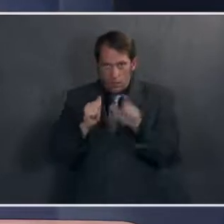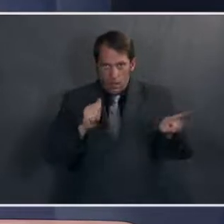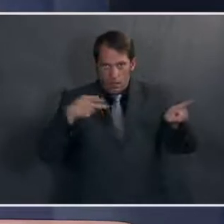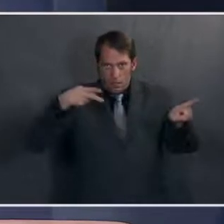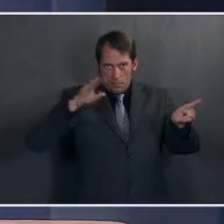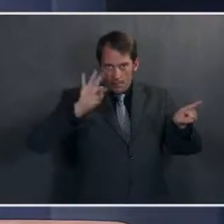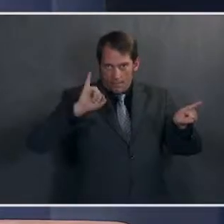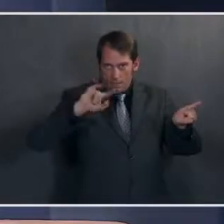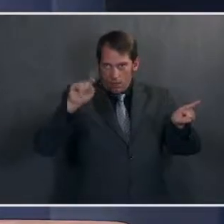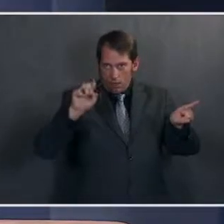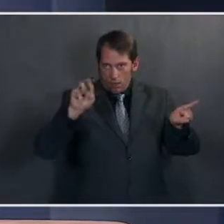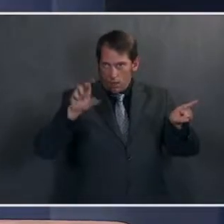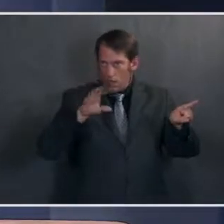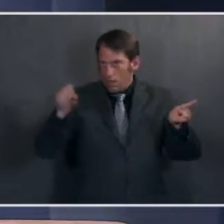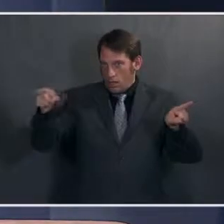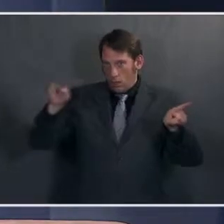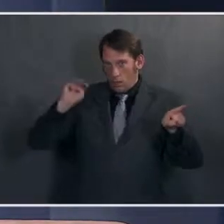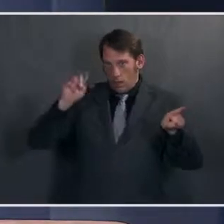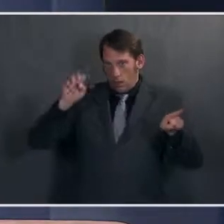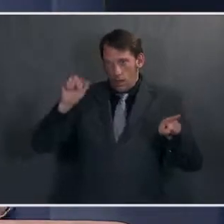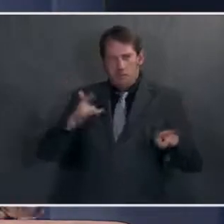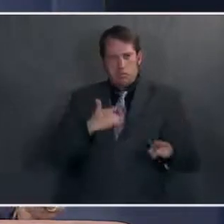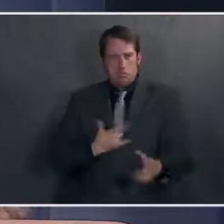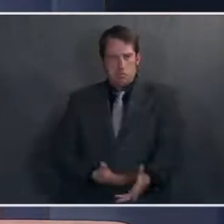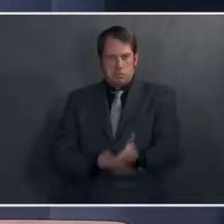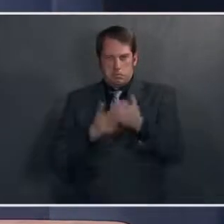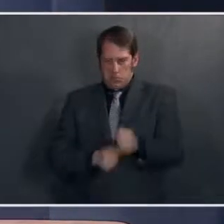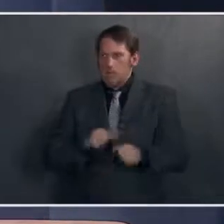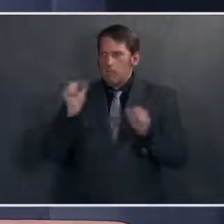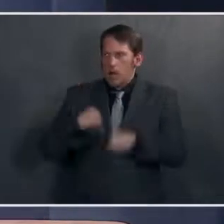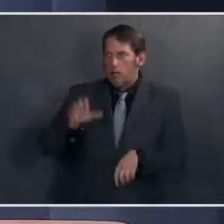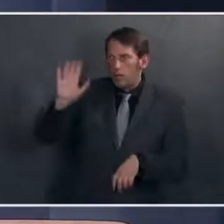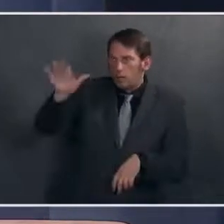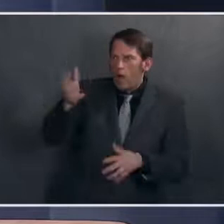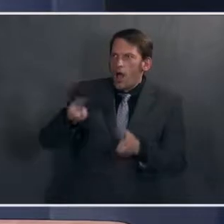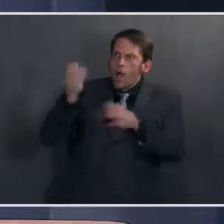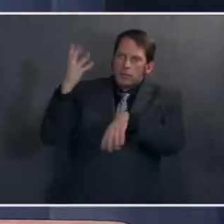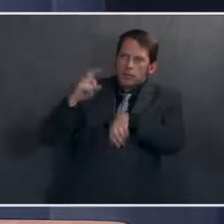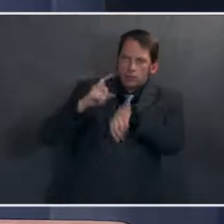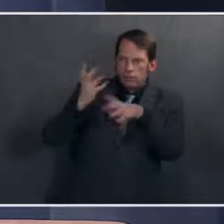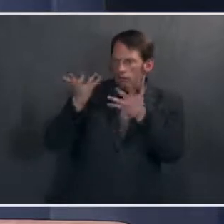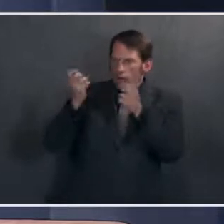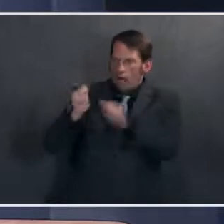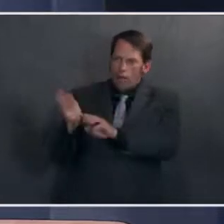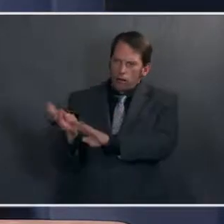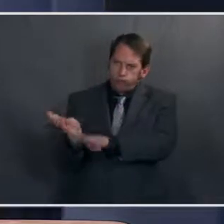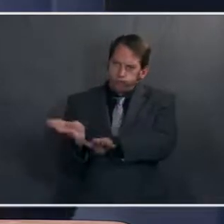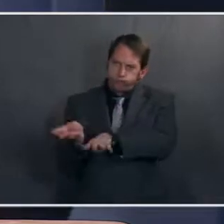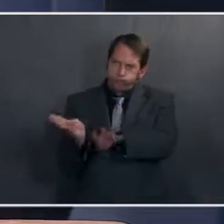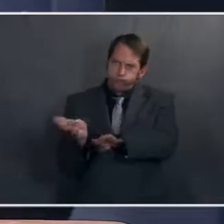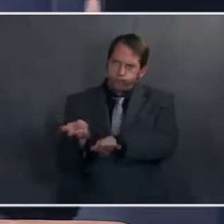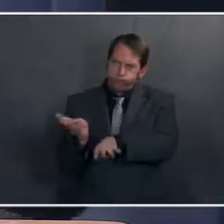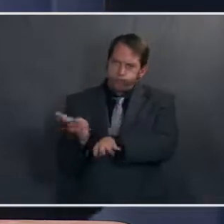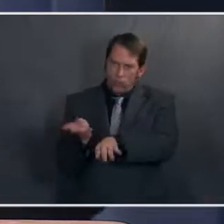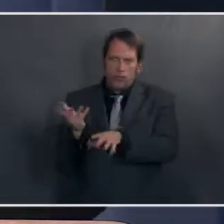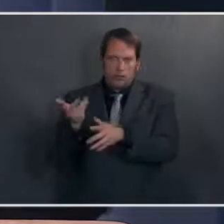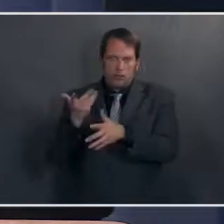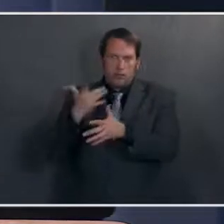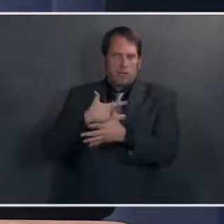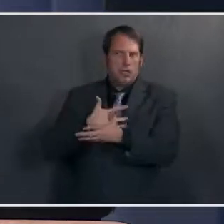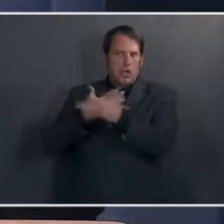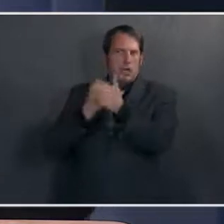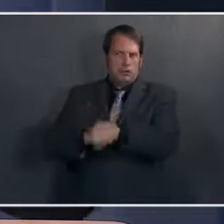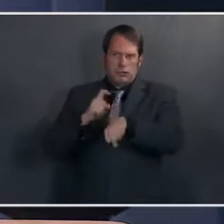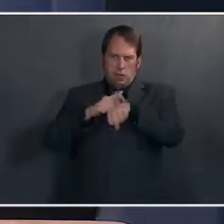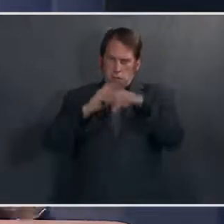of vaccines that the government has ordered on the timeline that we have committed to. And that means that we would have enough